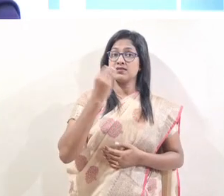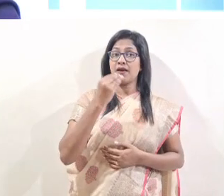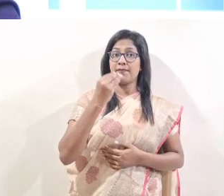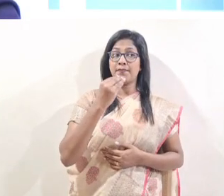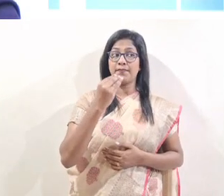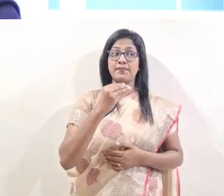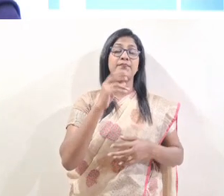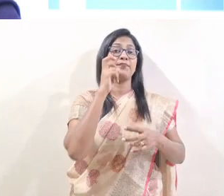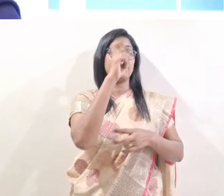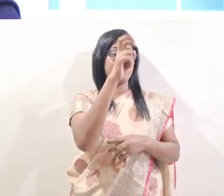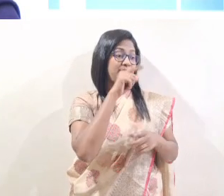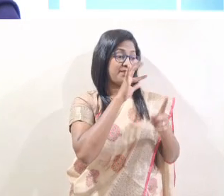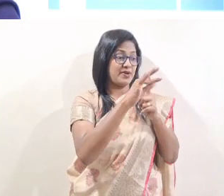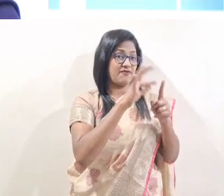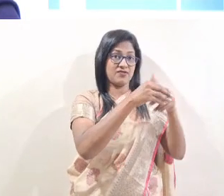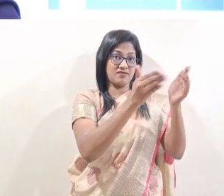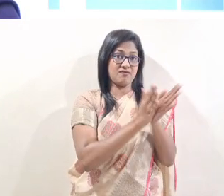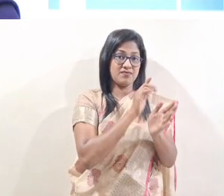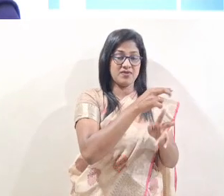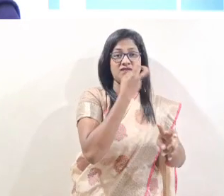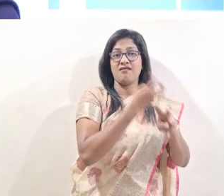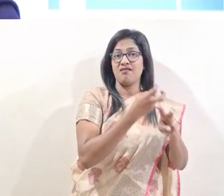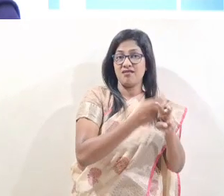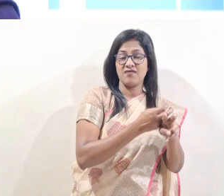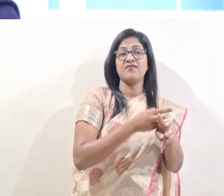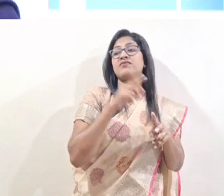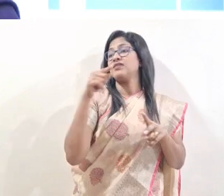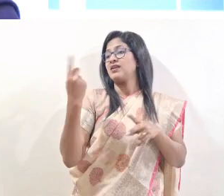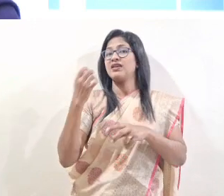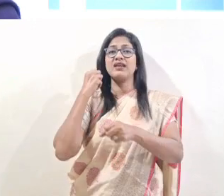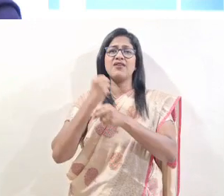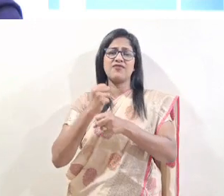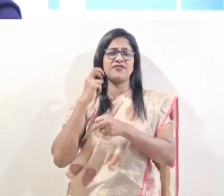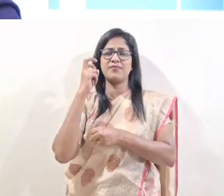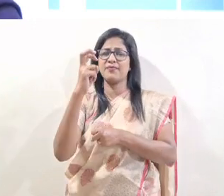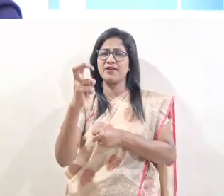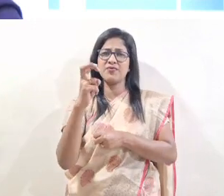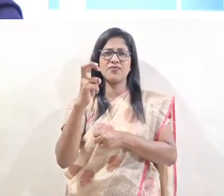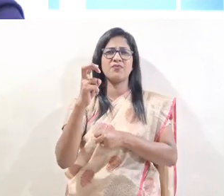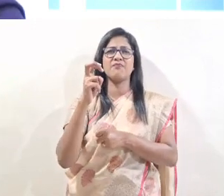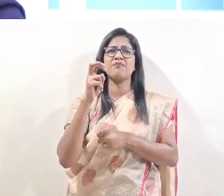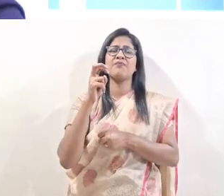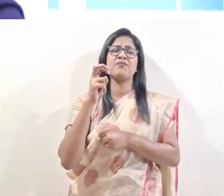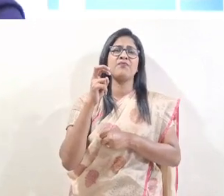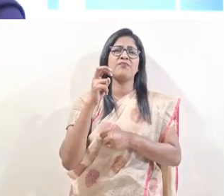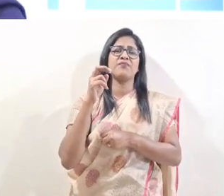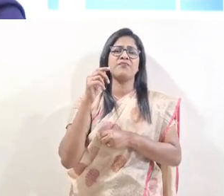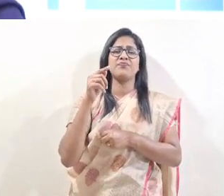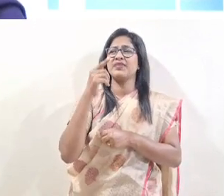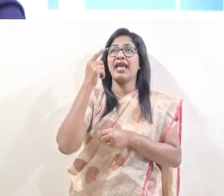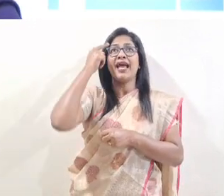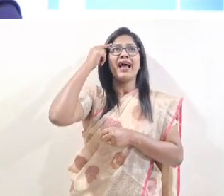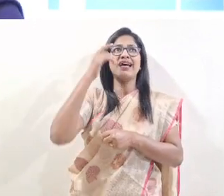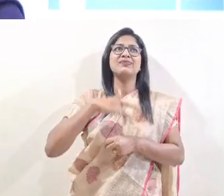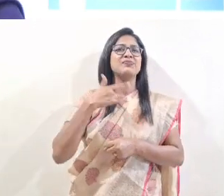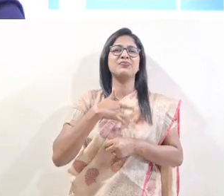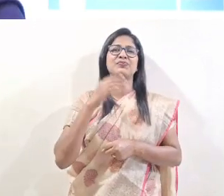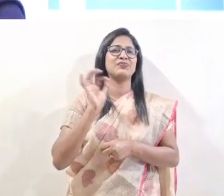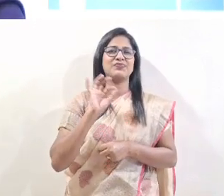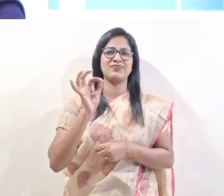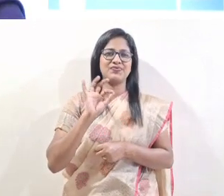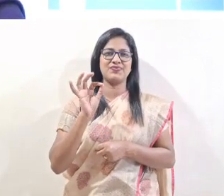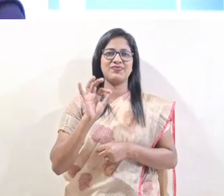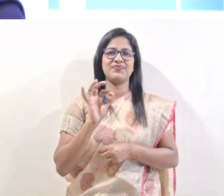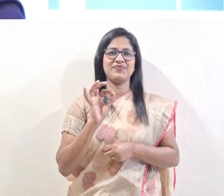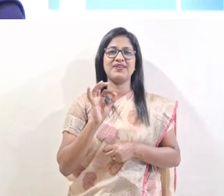a private sector metro faces, the government metro, they don't even, they don't have an inkling about it,